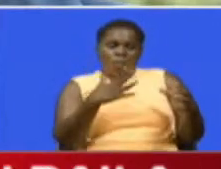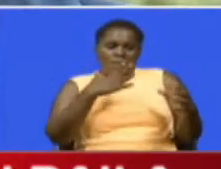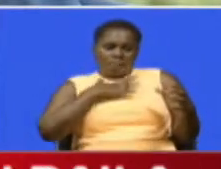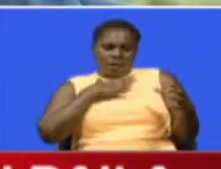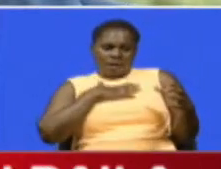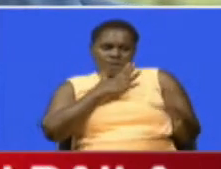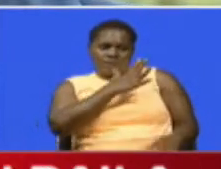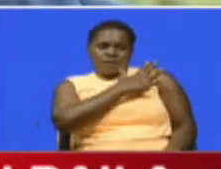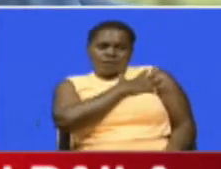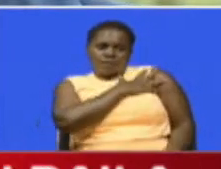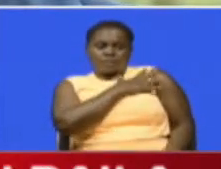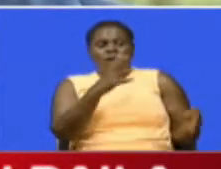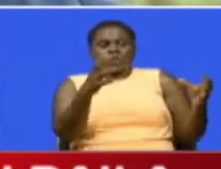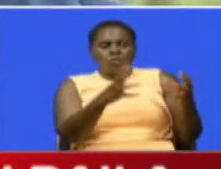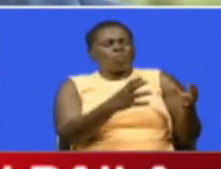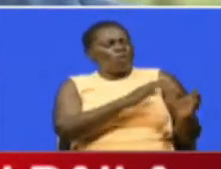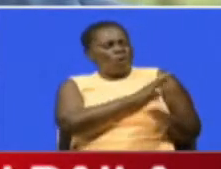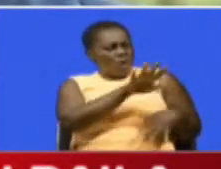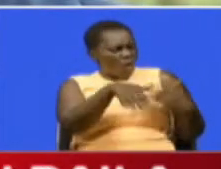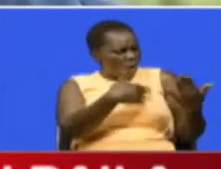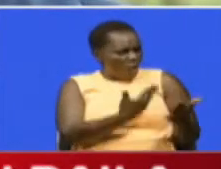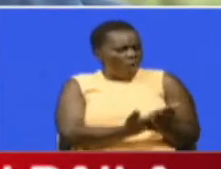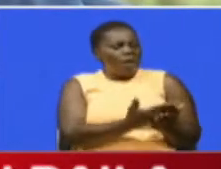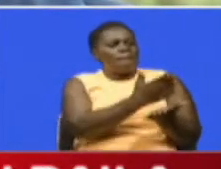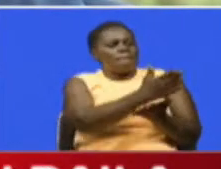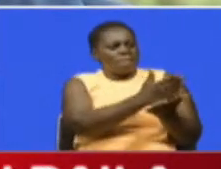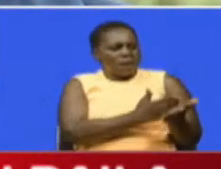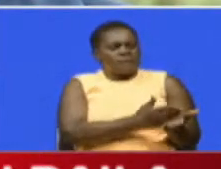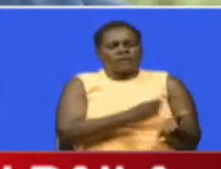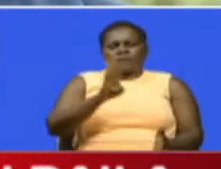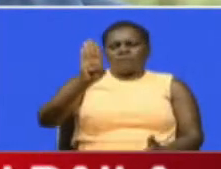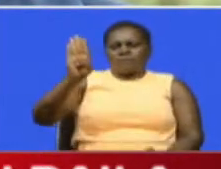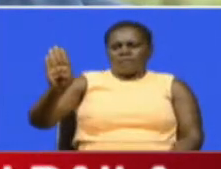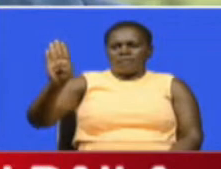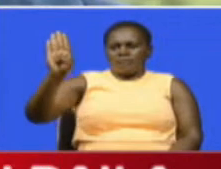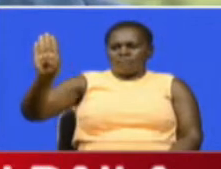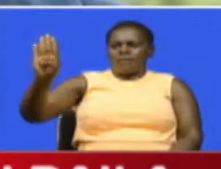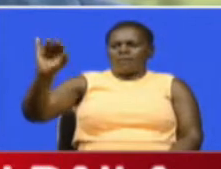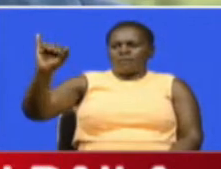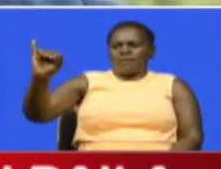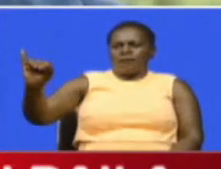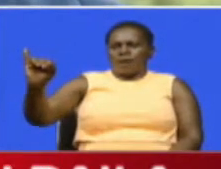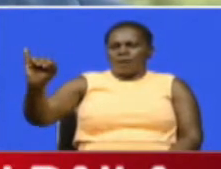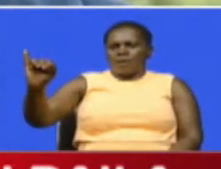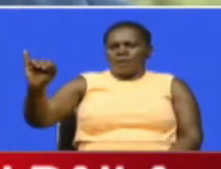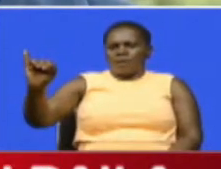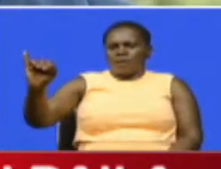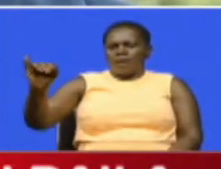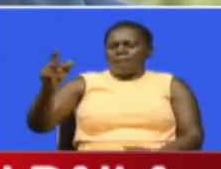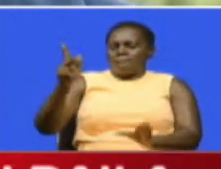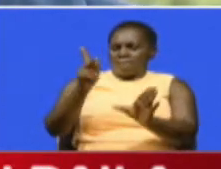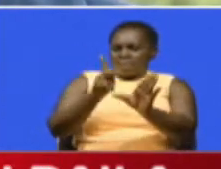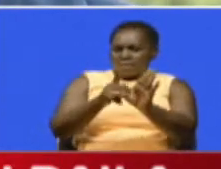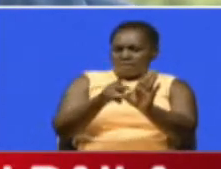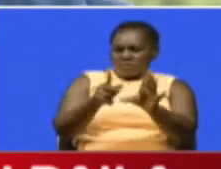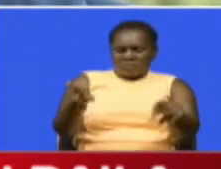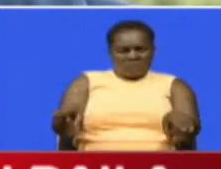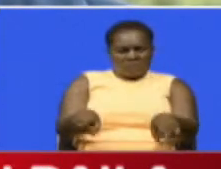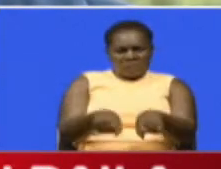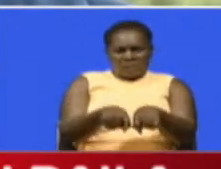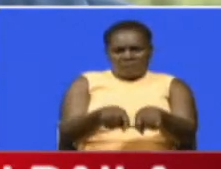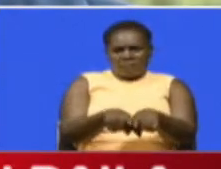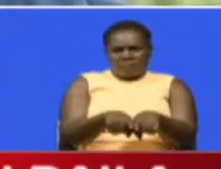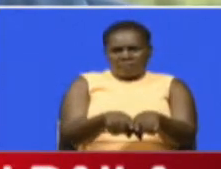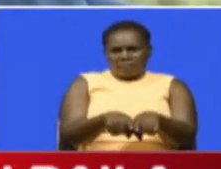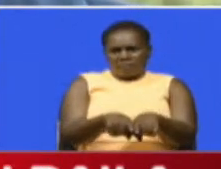in NASA, and they've all been part of the deal. They've been coming, they've been participating. Yeah.